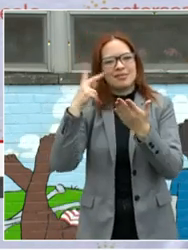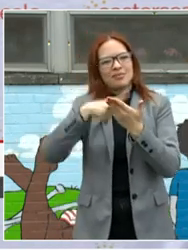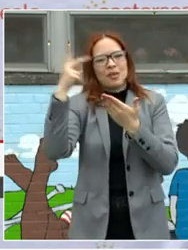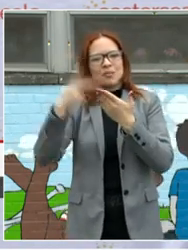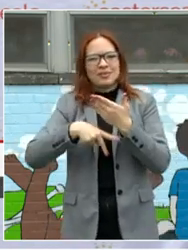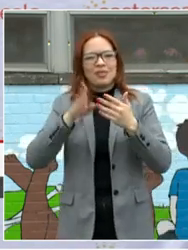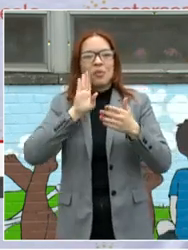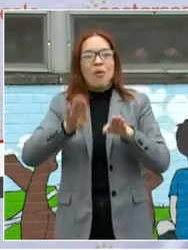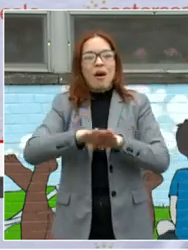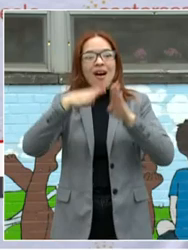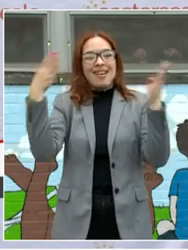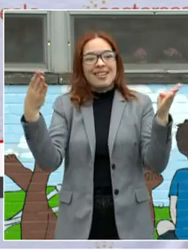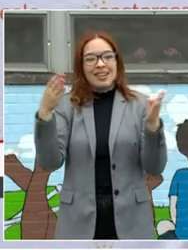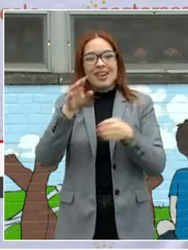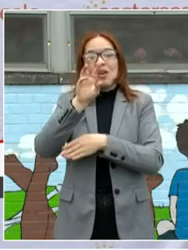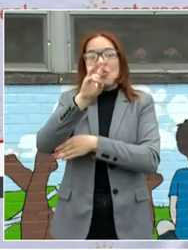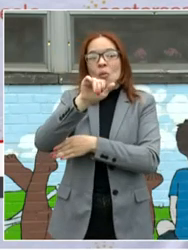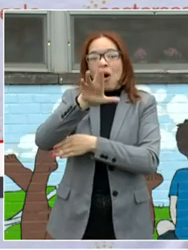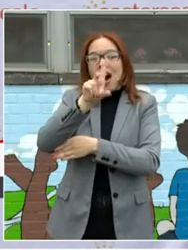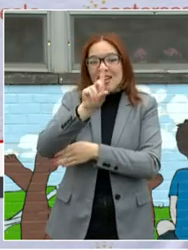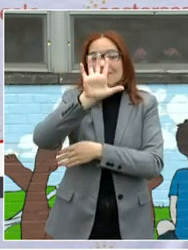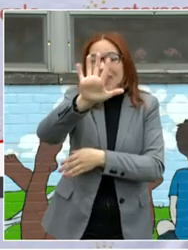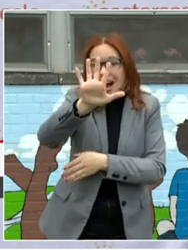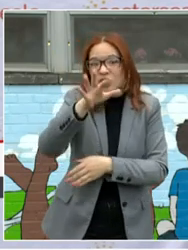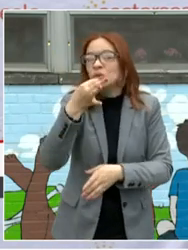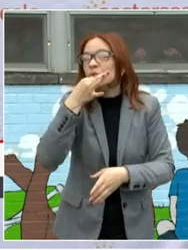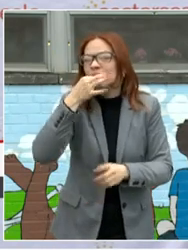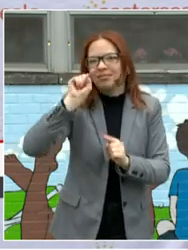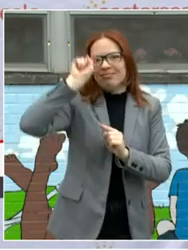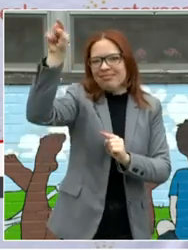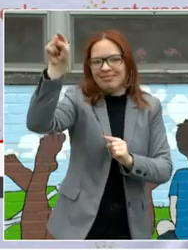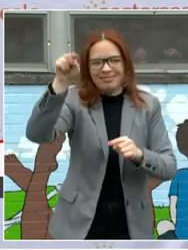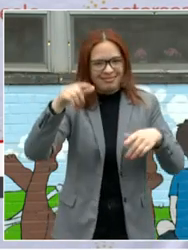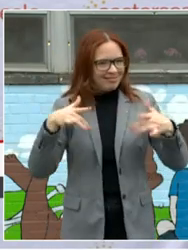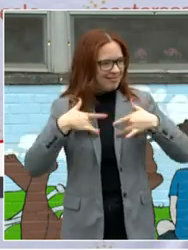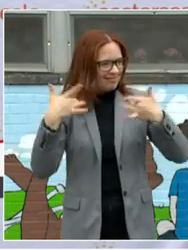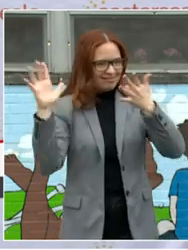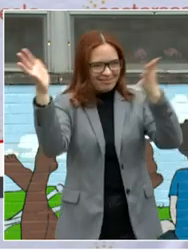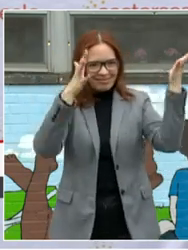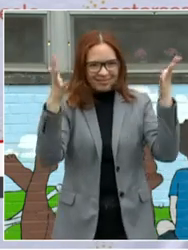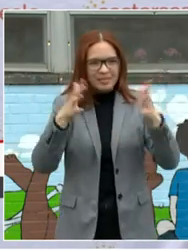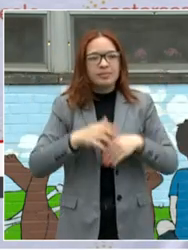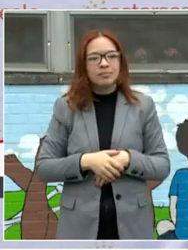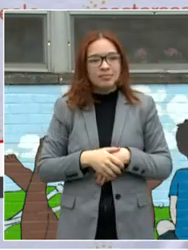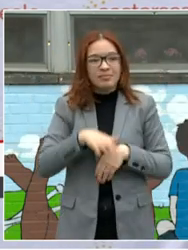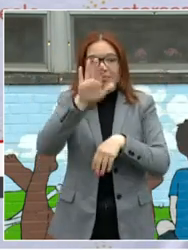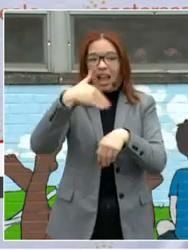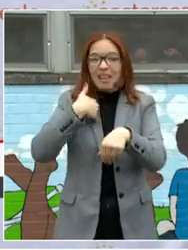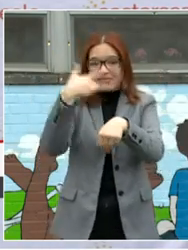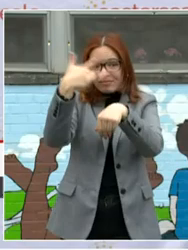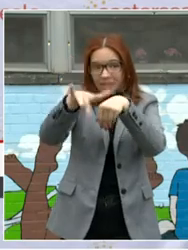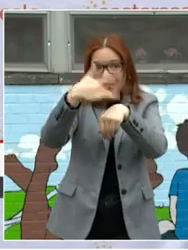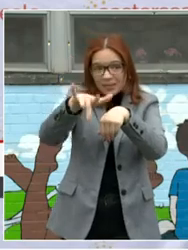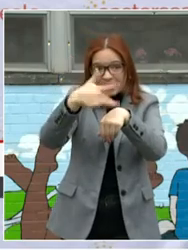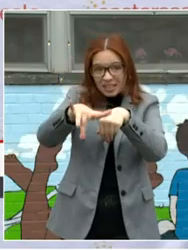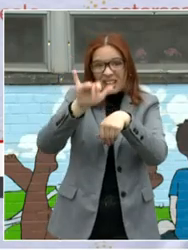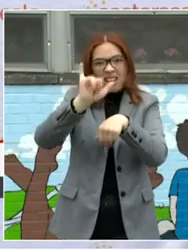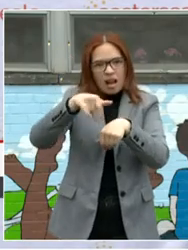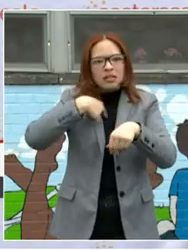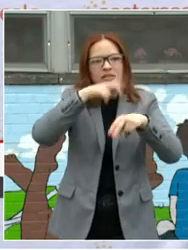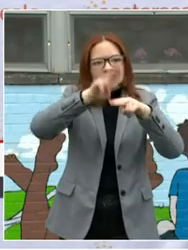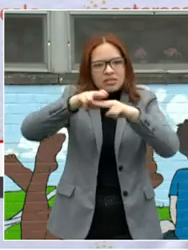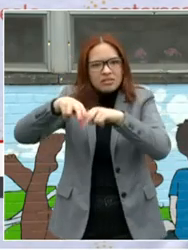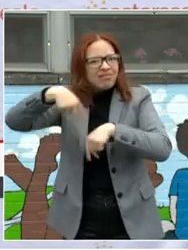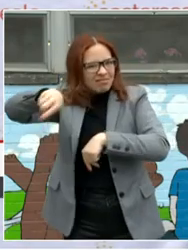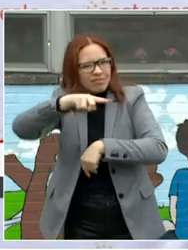We can't wait to open the doors for 80 more children under 3 years old and their families with this much-needed program that enables Easter